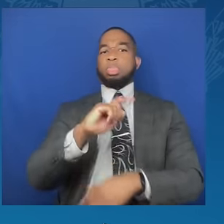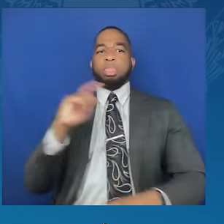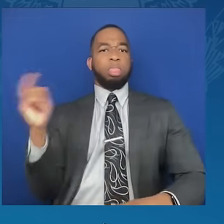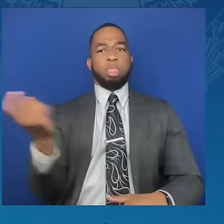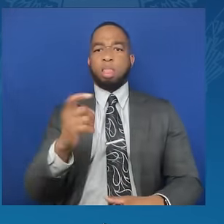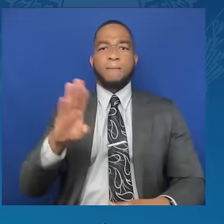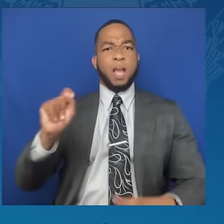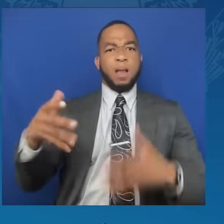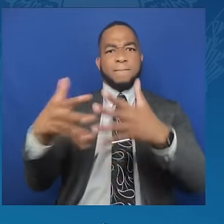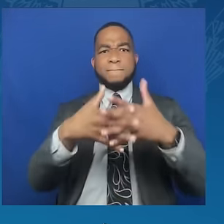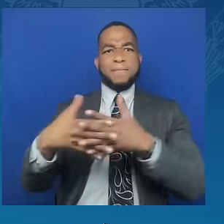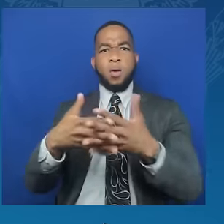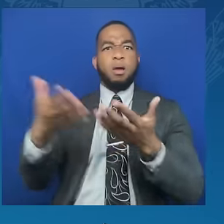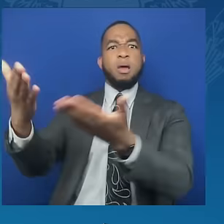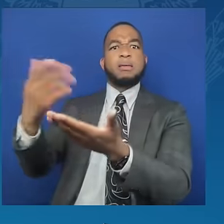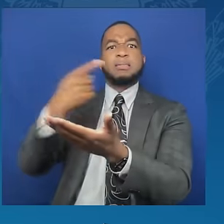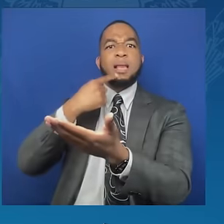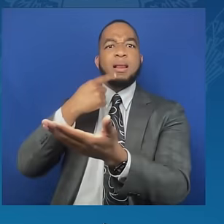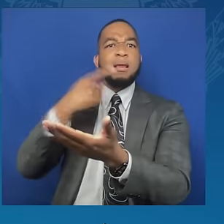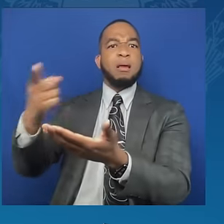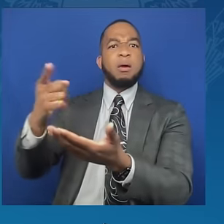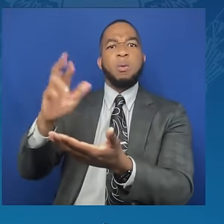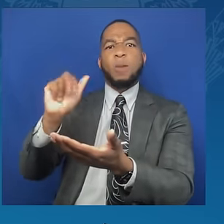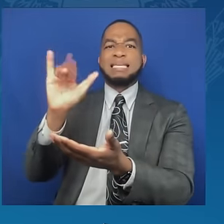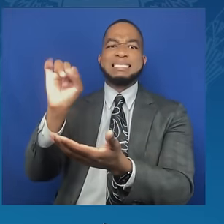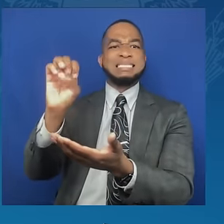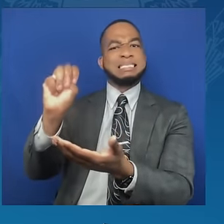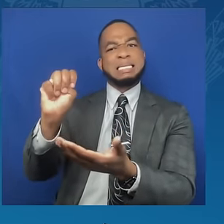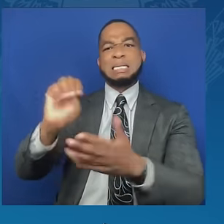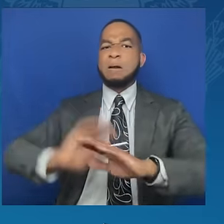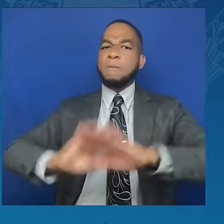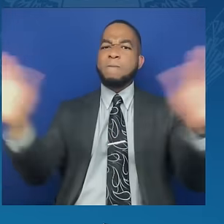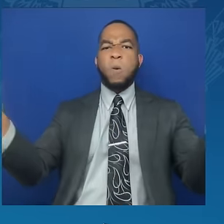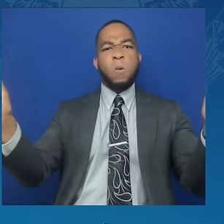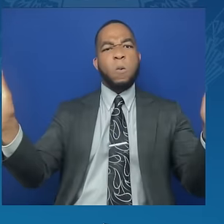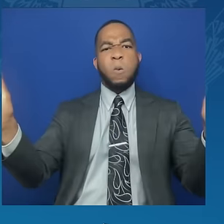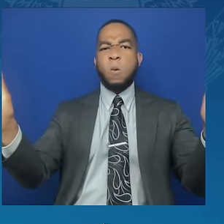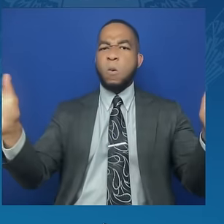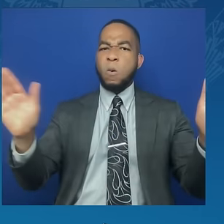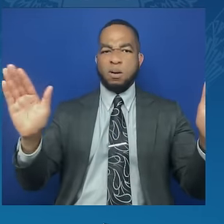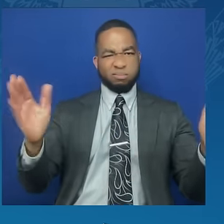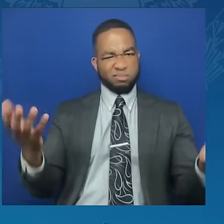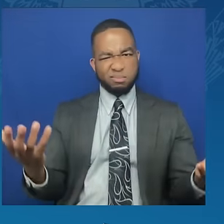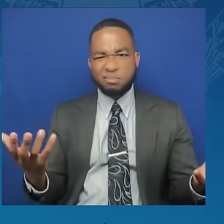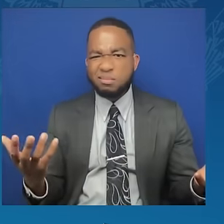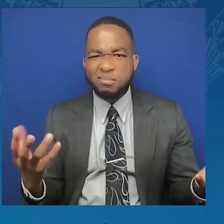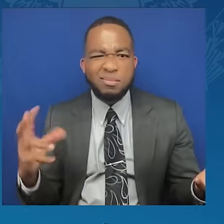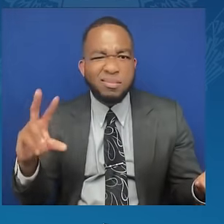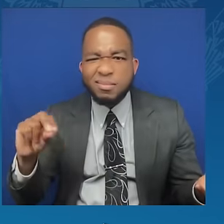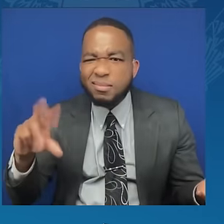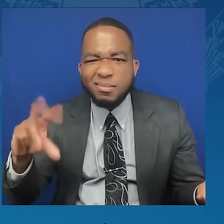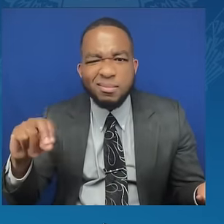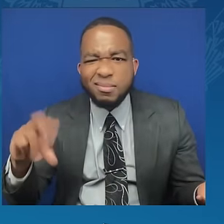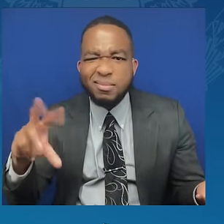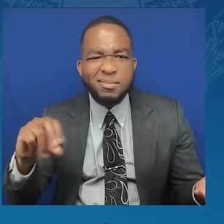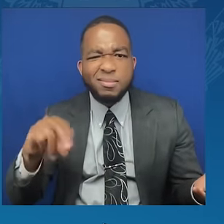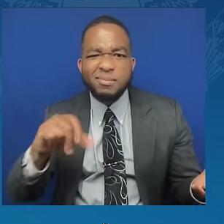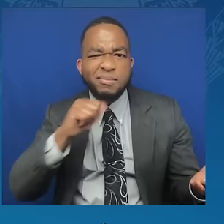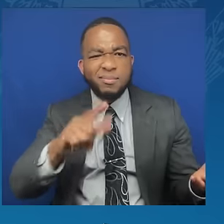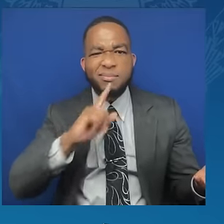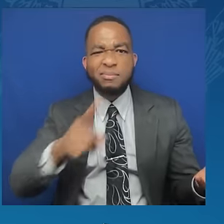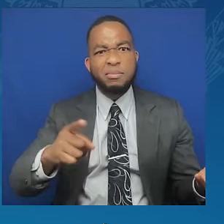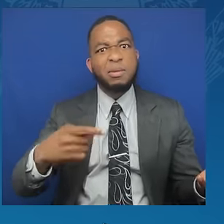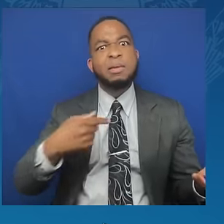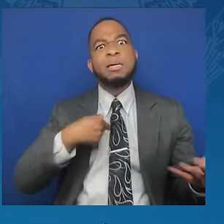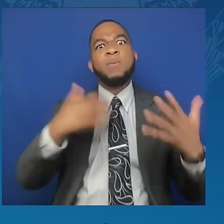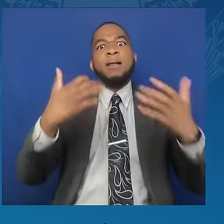alive. Racism is a virus. And what I want to thank God for, to give me the courage to